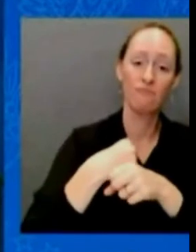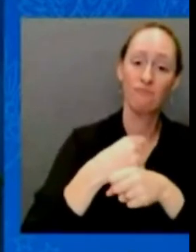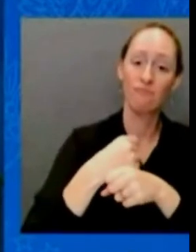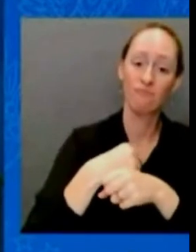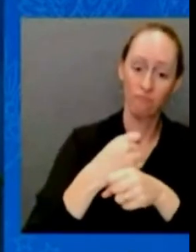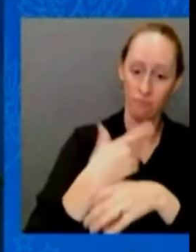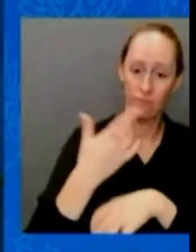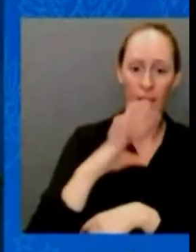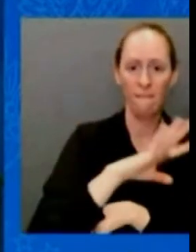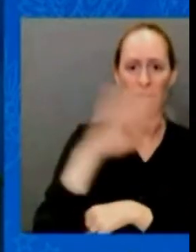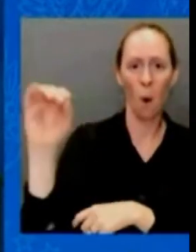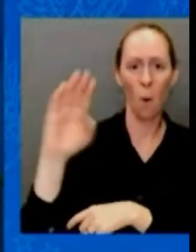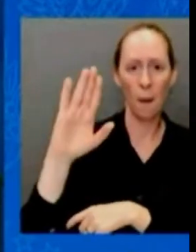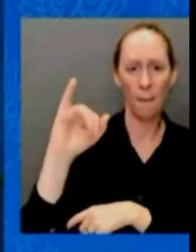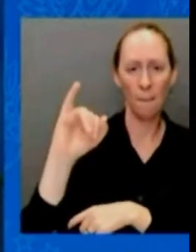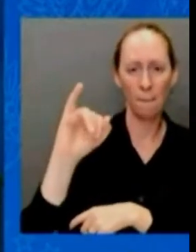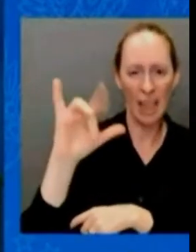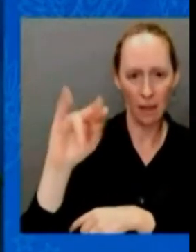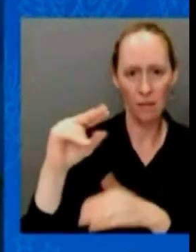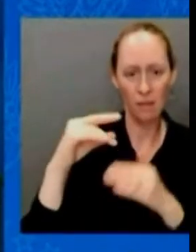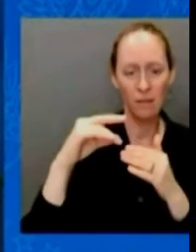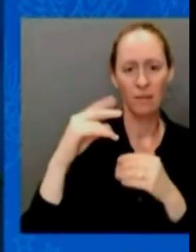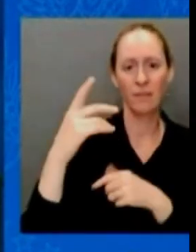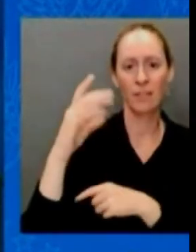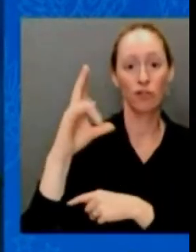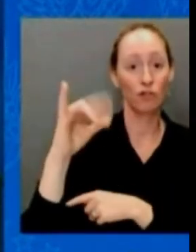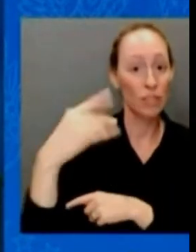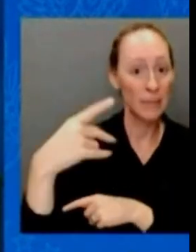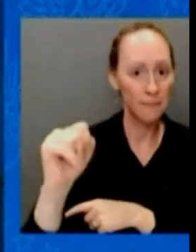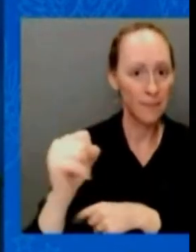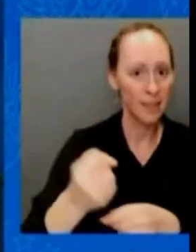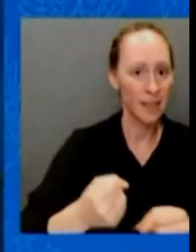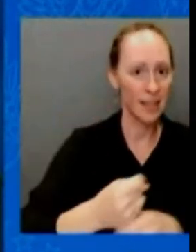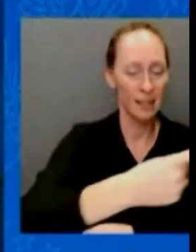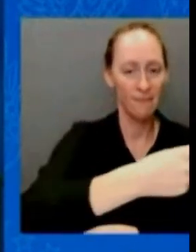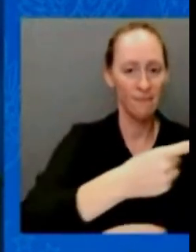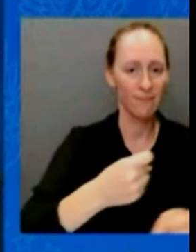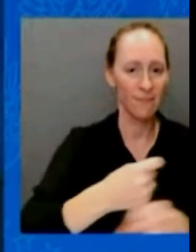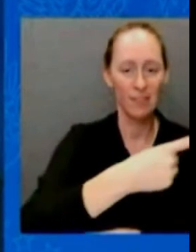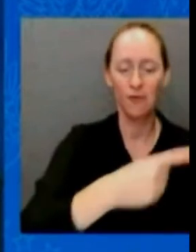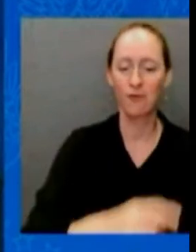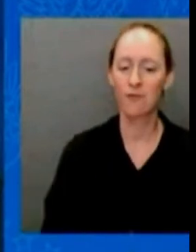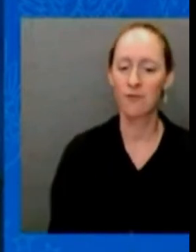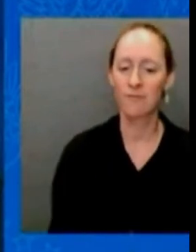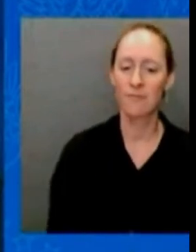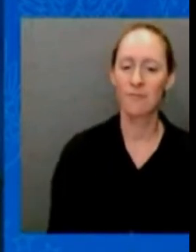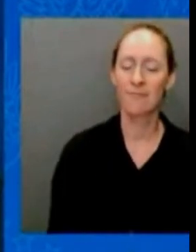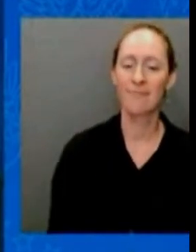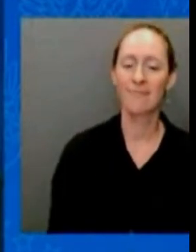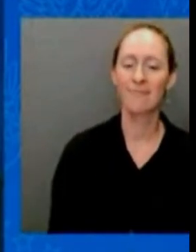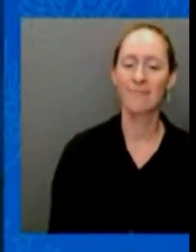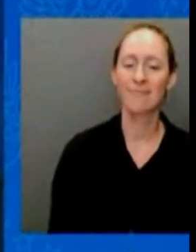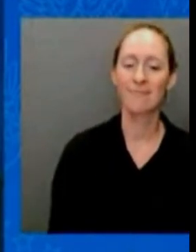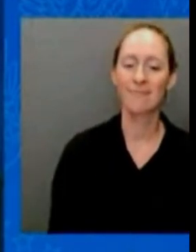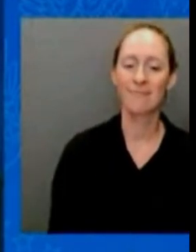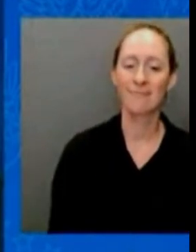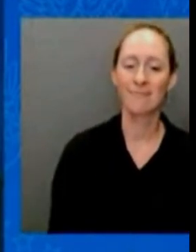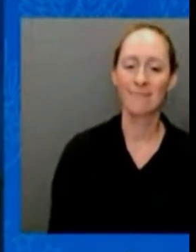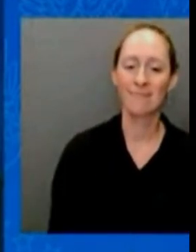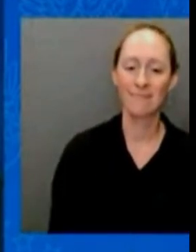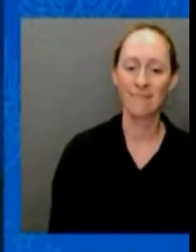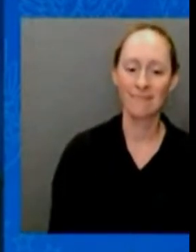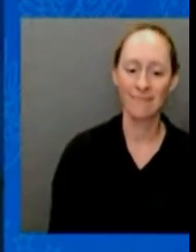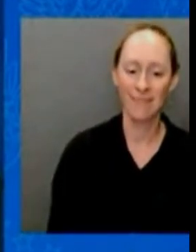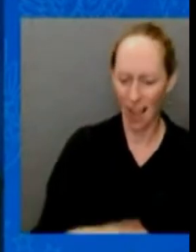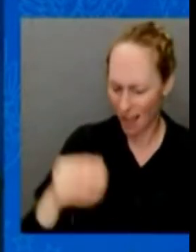And each of those chips, I had it here, and it, on the right-hand side. Is it? Can you